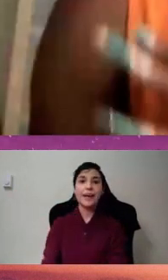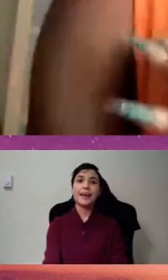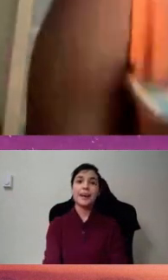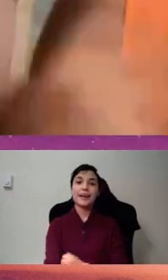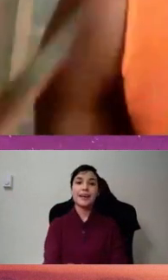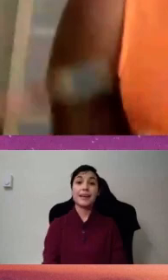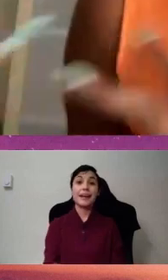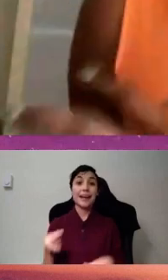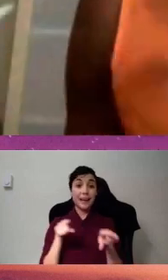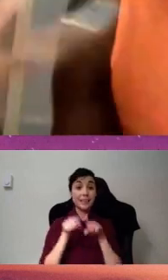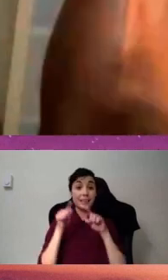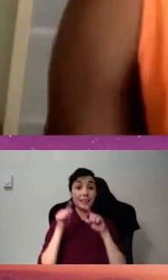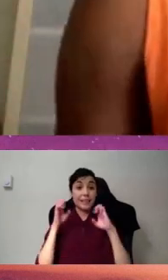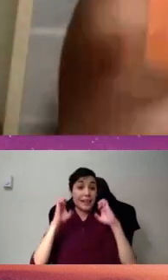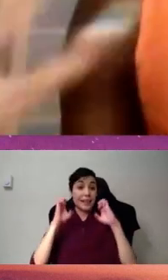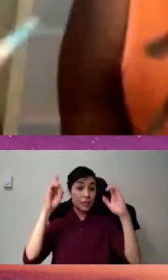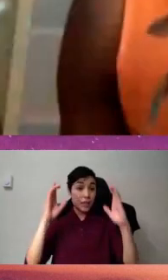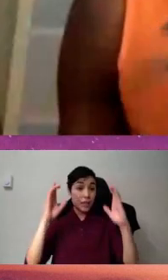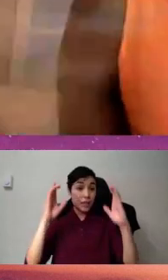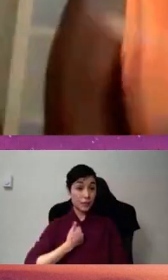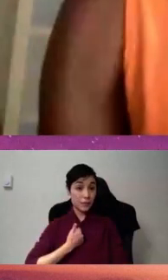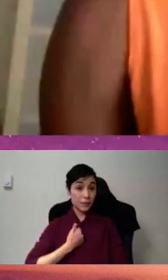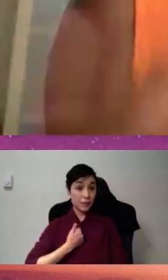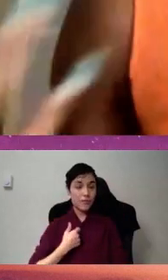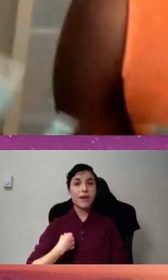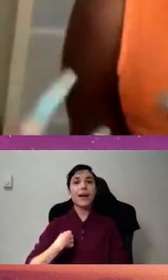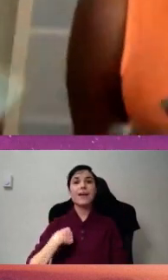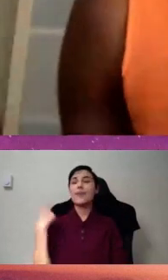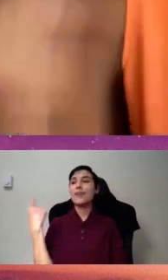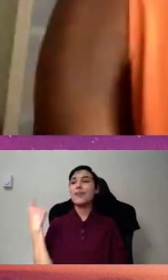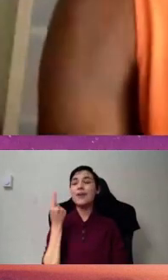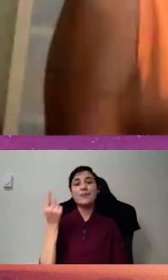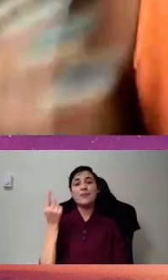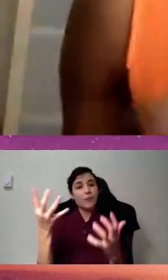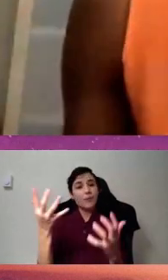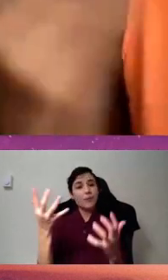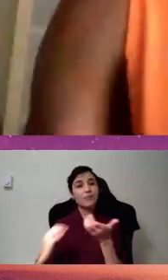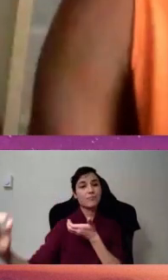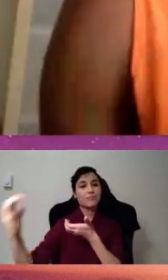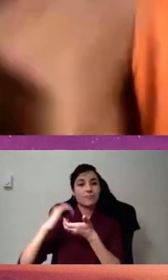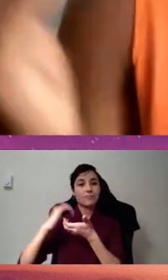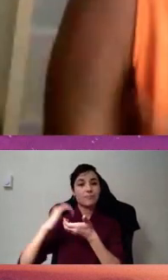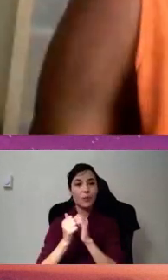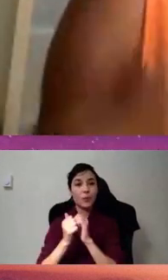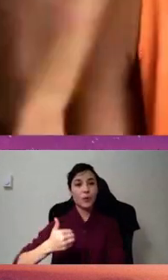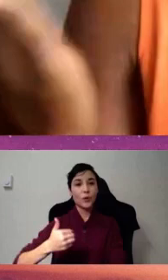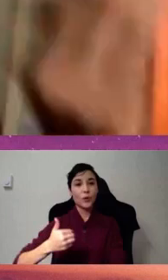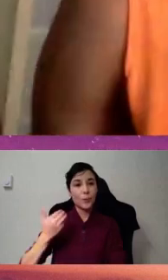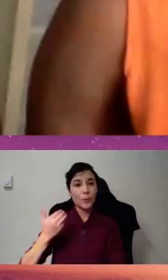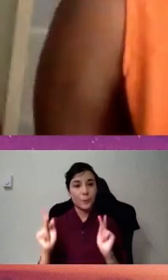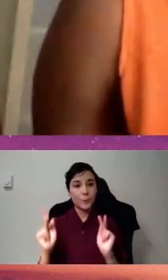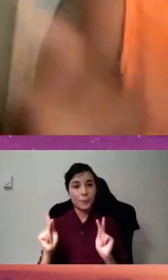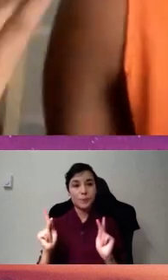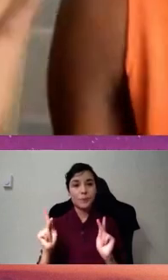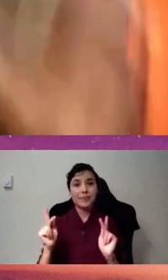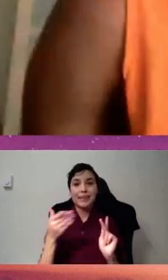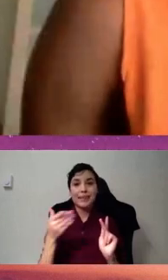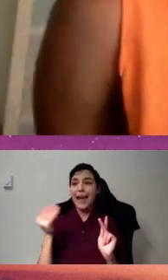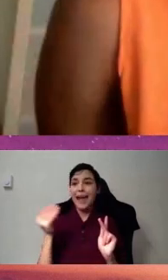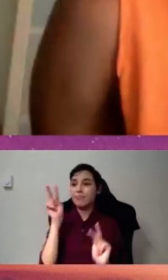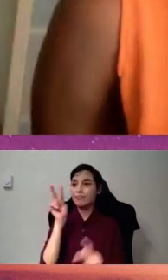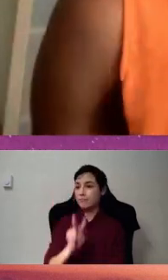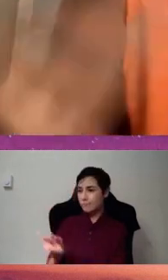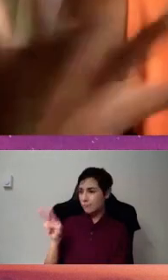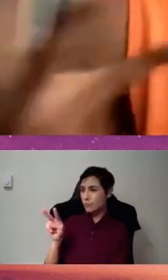educator, I love, and, I'm always one to collaborate with youth and like gauge how they are. What do you need? I don't want to tell you